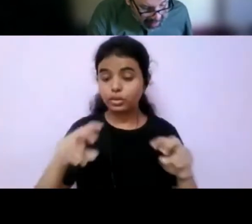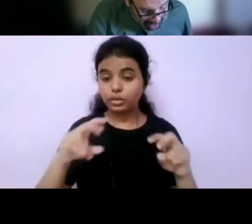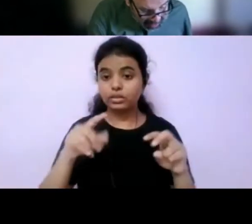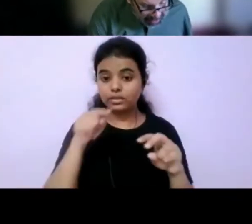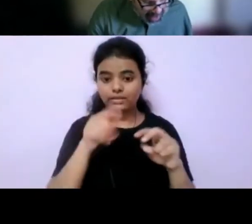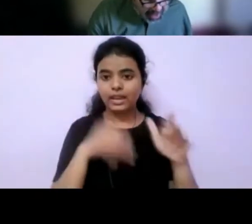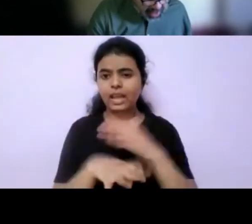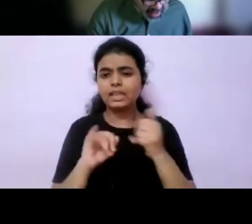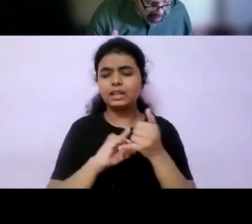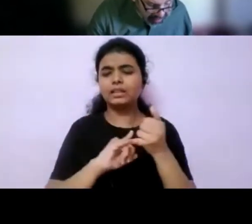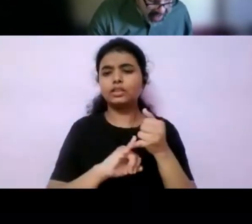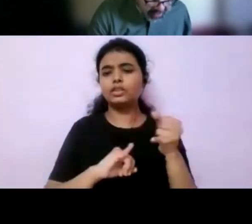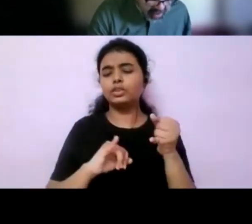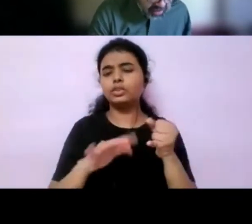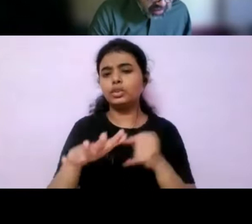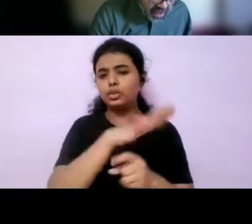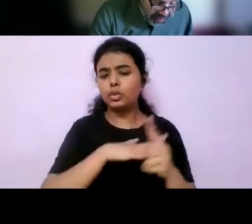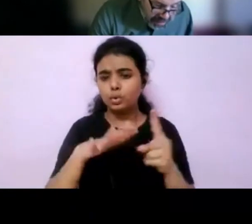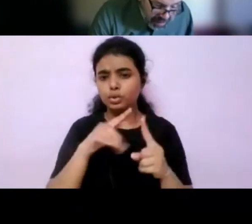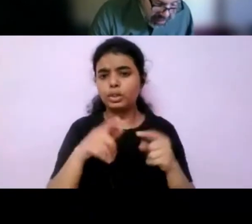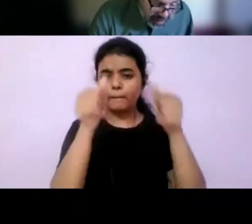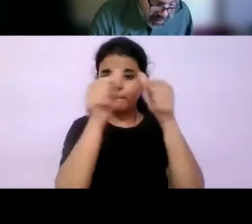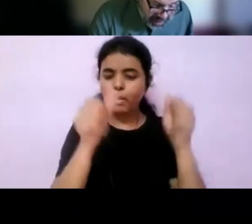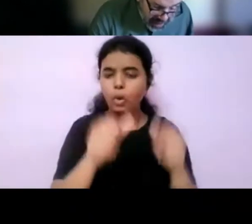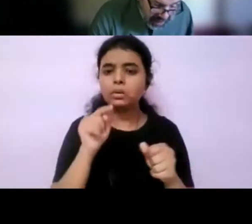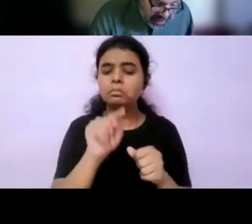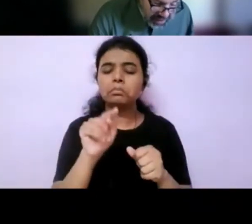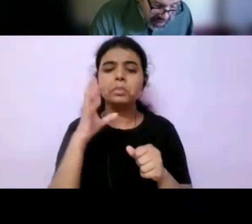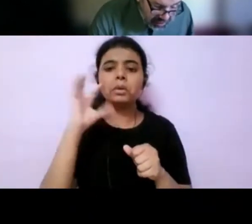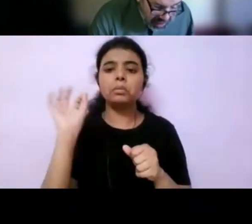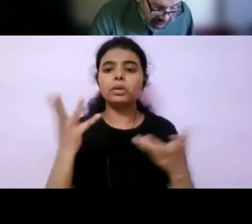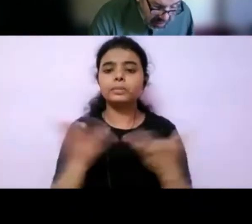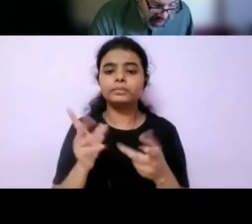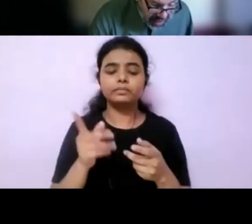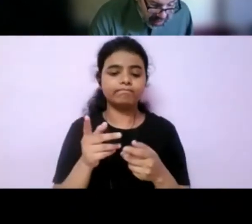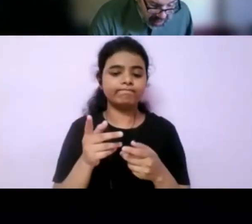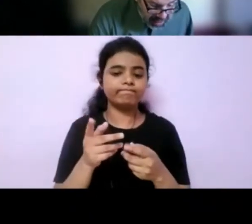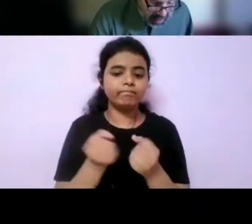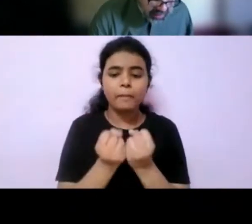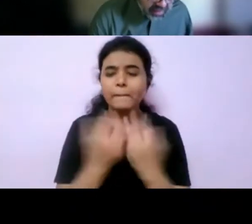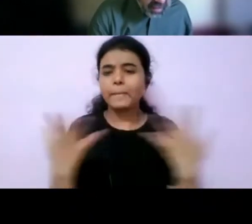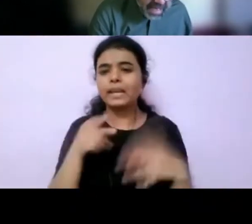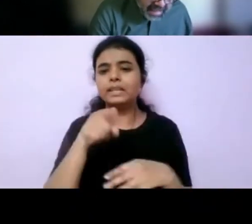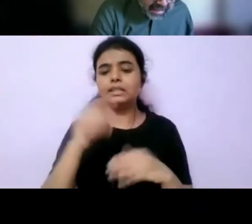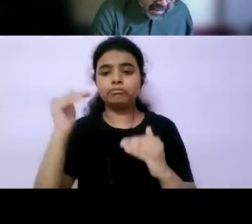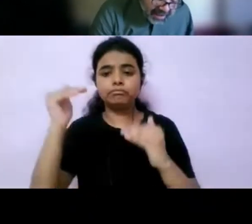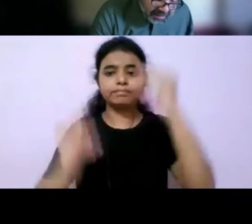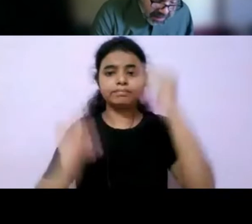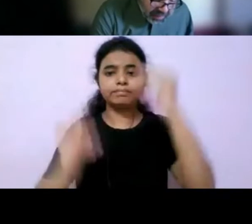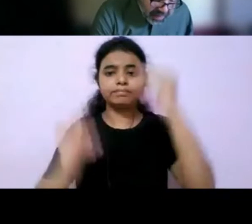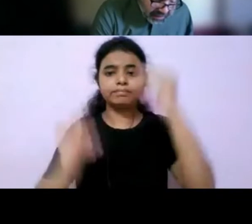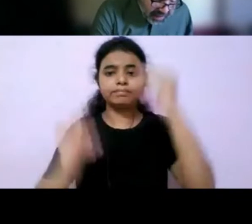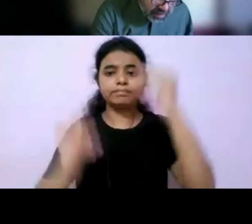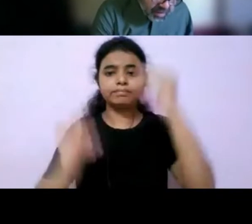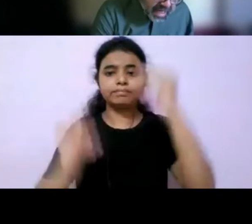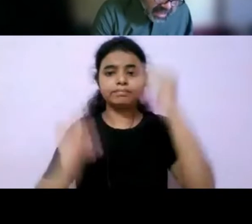paradigm aims to highlight and provide evidence for multiple and significant social inequalities that exist